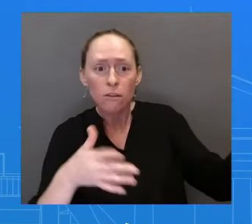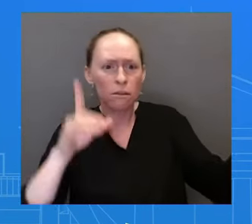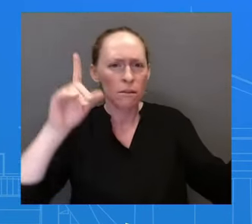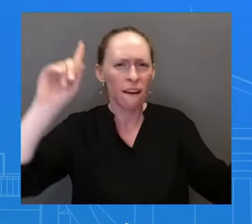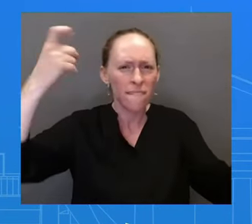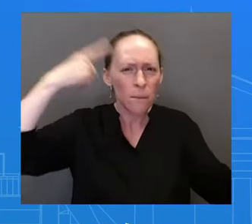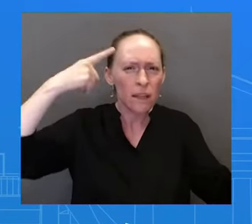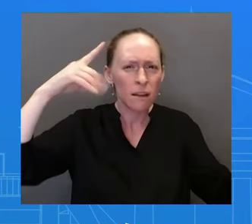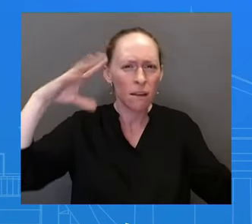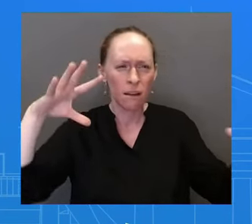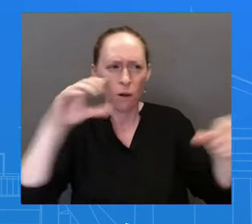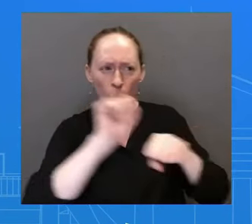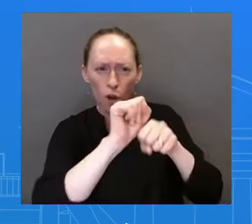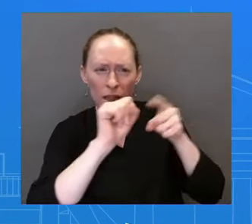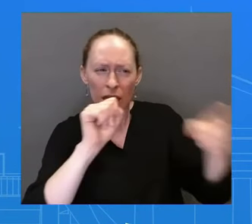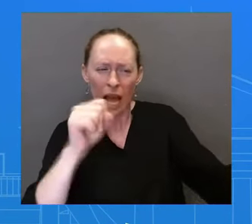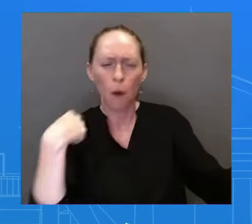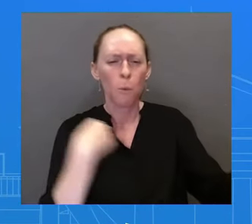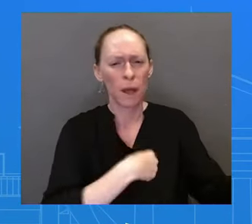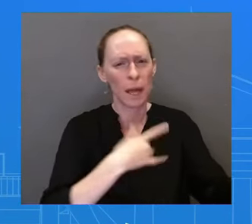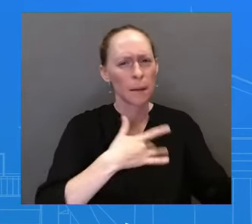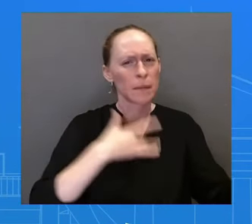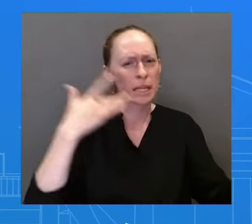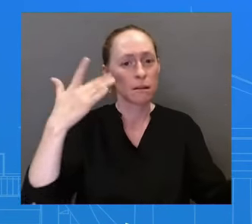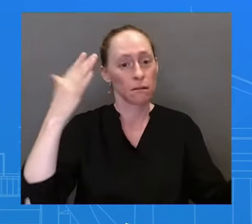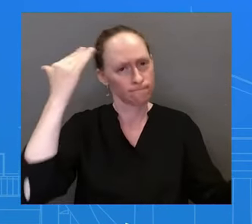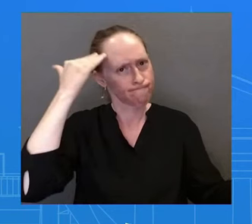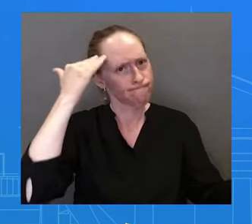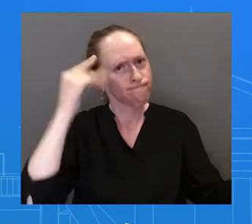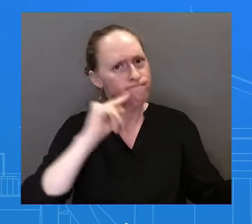in place to make sure that we're prepared for any type of emergency.